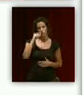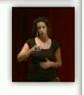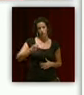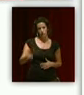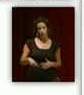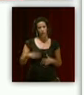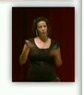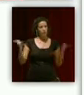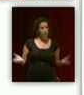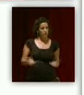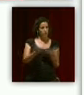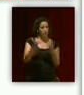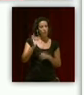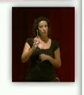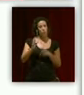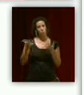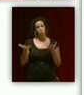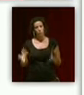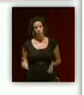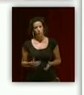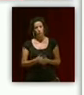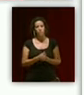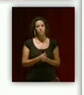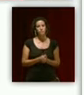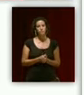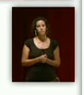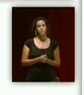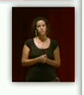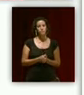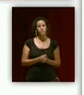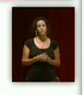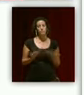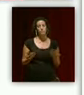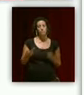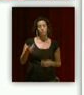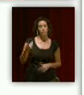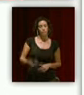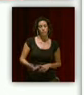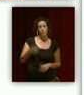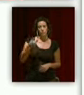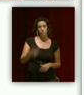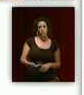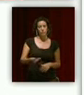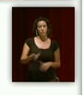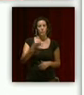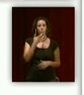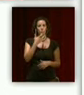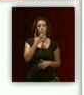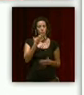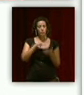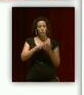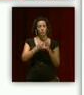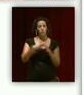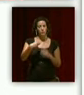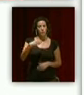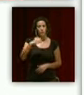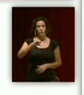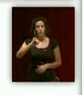Many subjects also have a cognitive impairment ranging from minor to